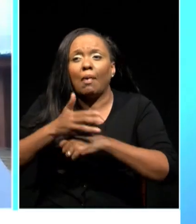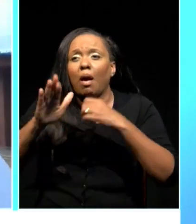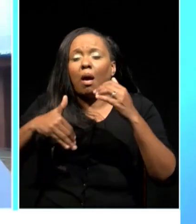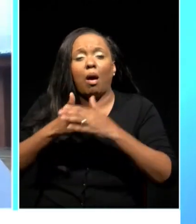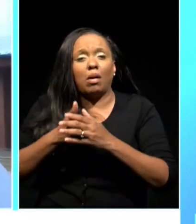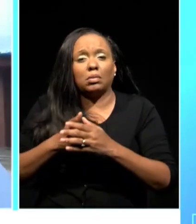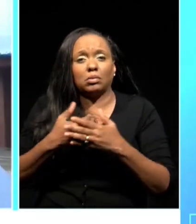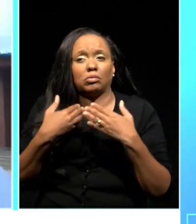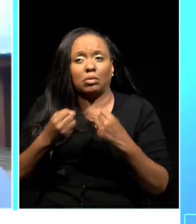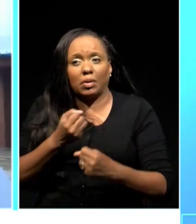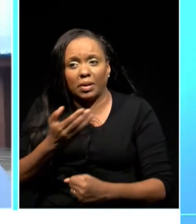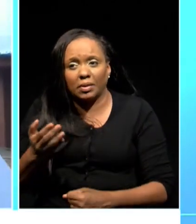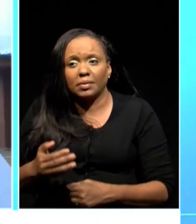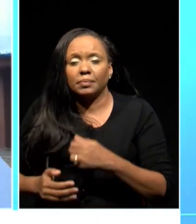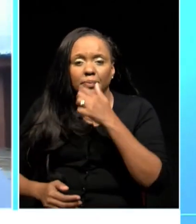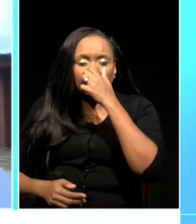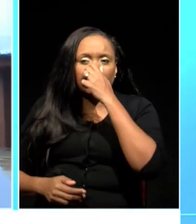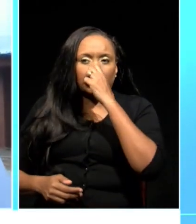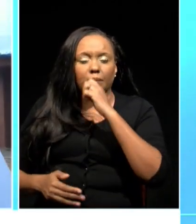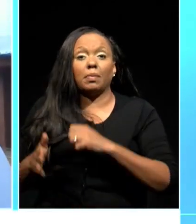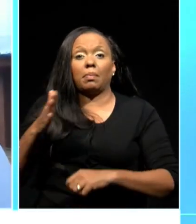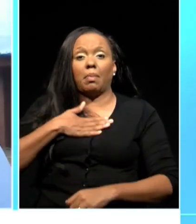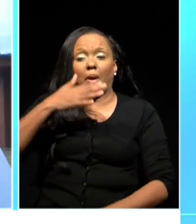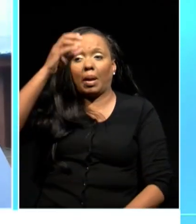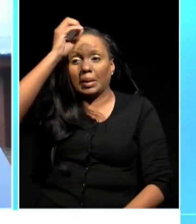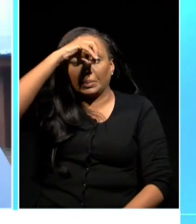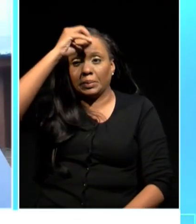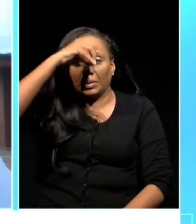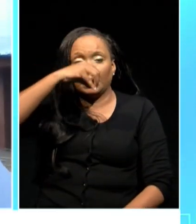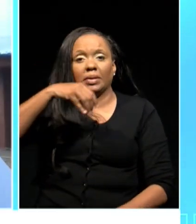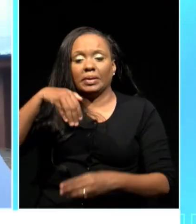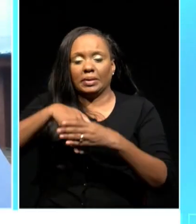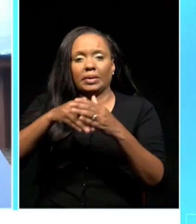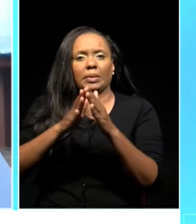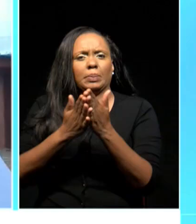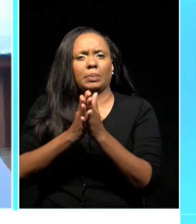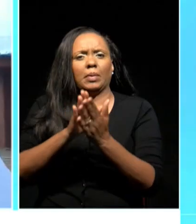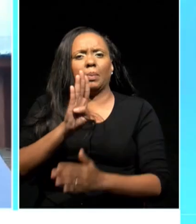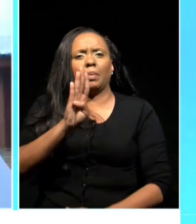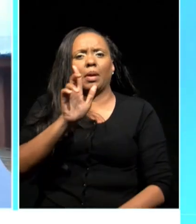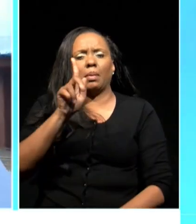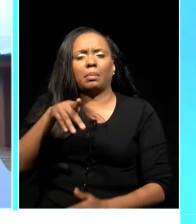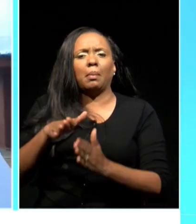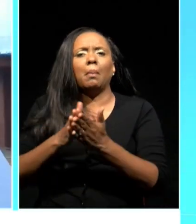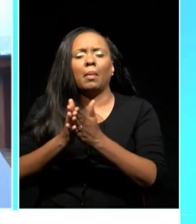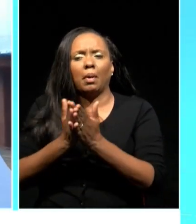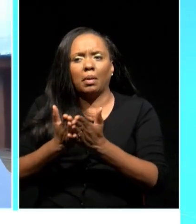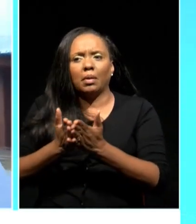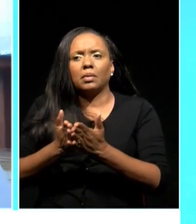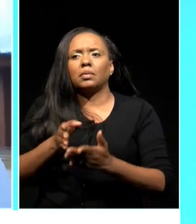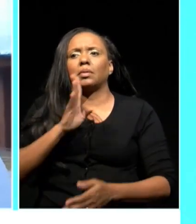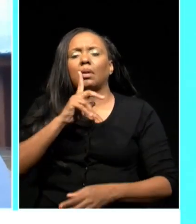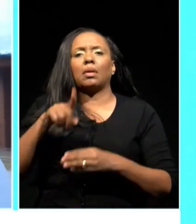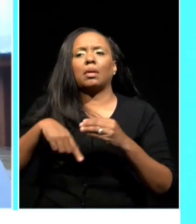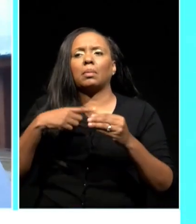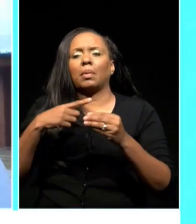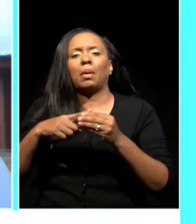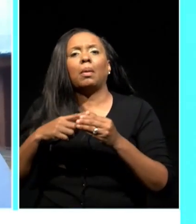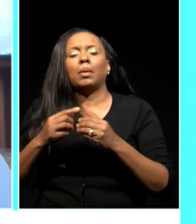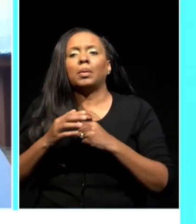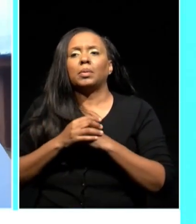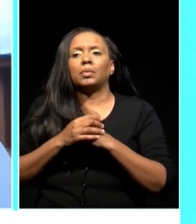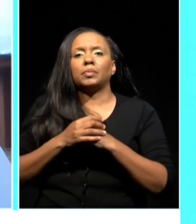added to what they did not develop sufficiently, in my view, in the manifesto was the question of a return,